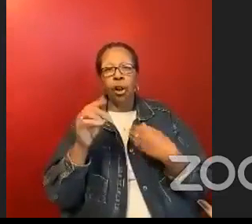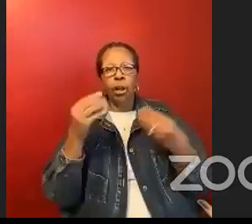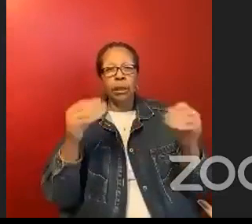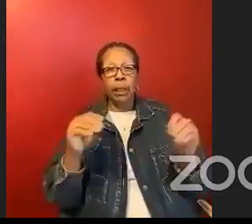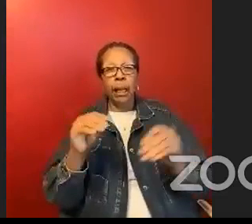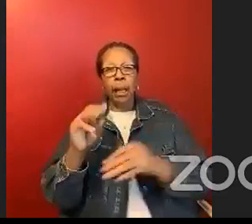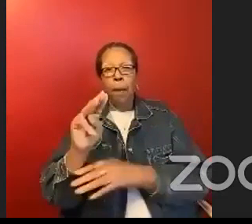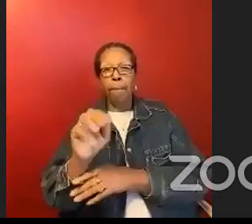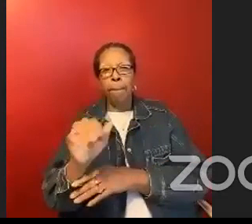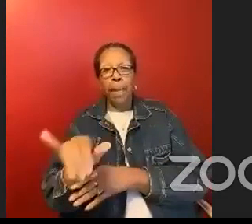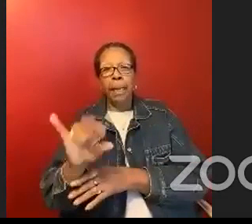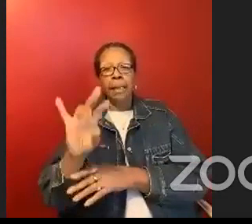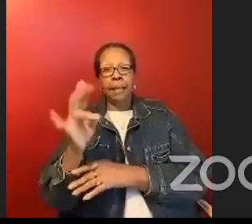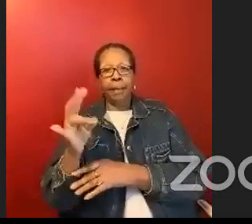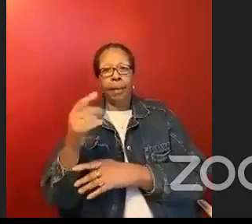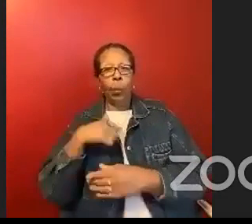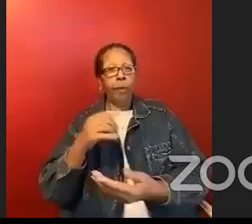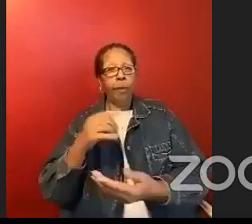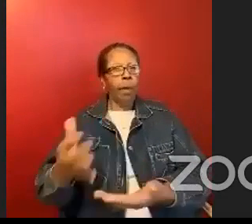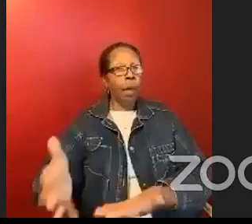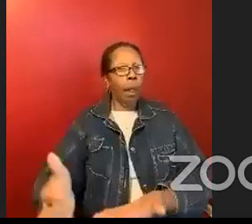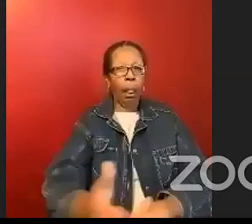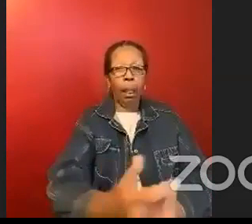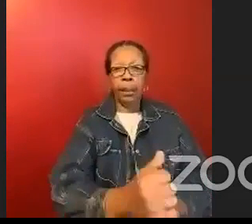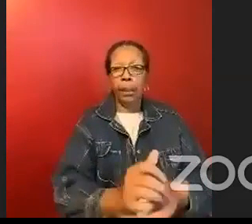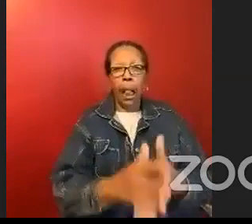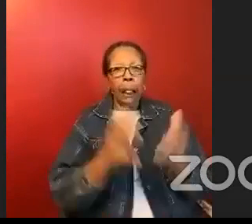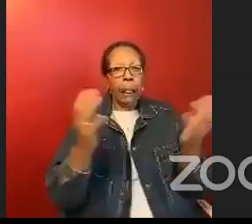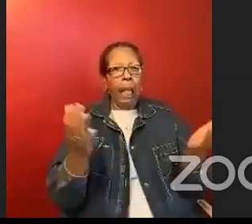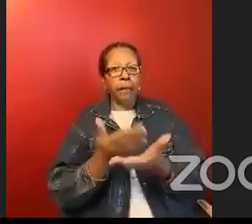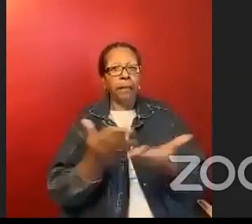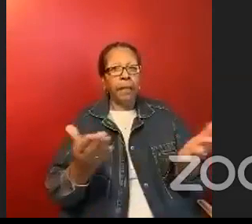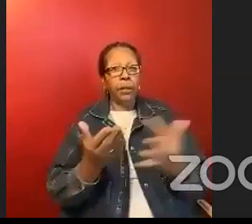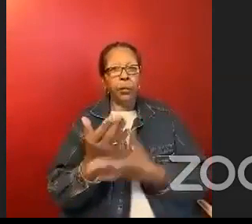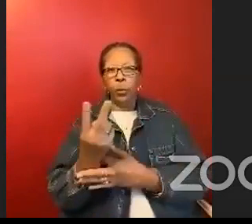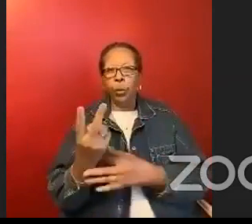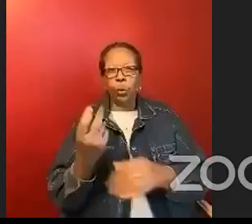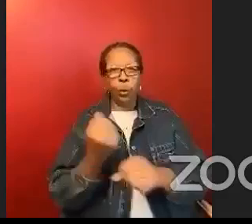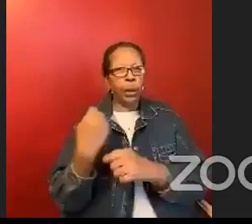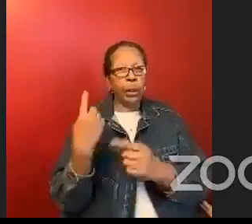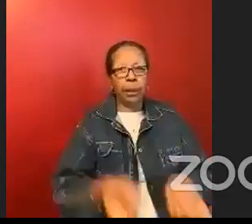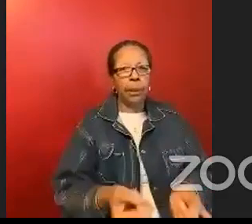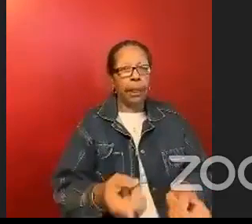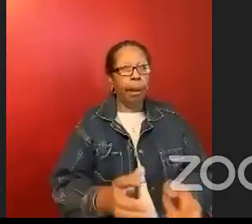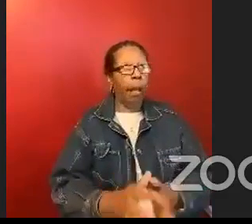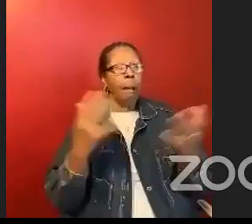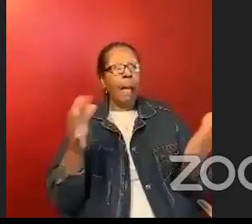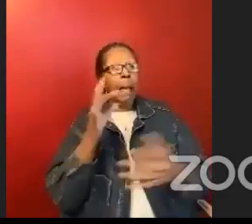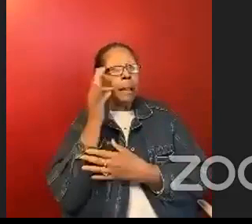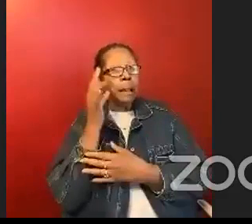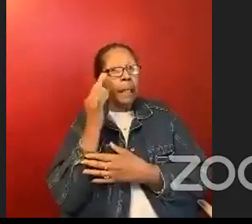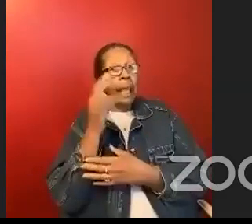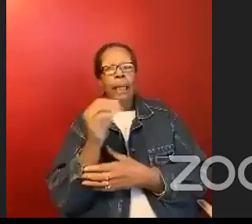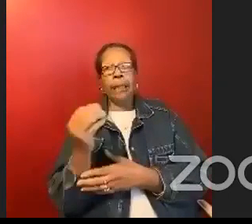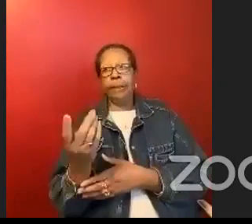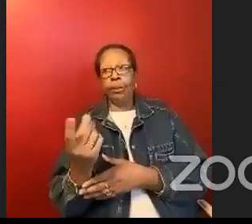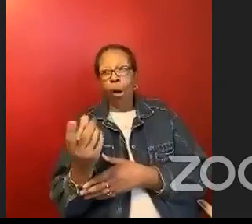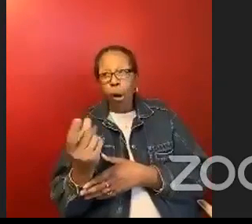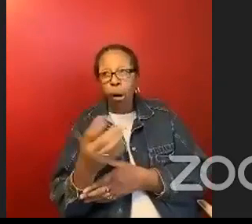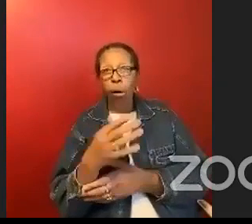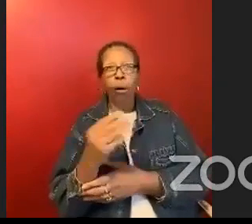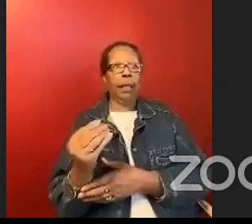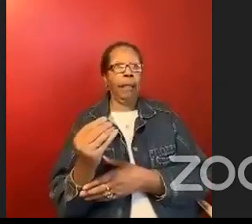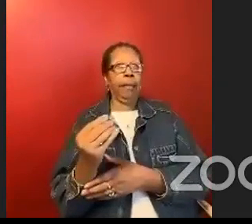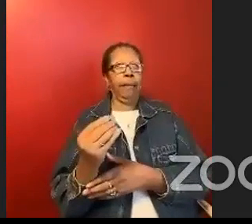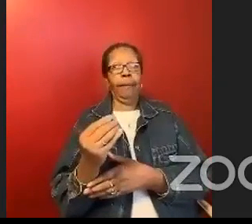collected a whole bunch of things, donations over the last 2 years of COVID, lots of cat and dog and bird and fish items,